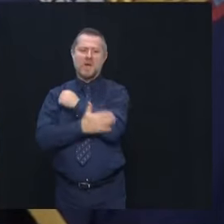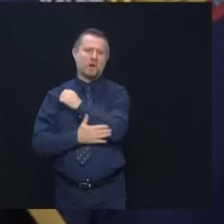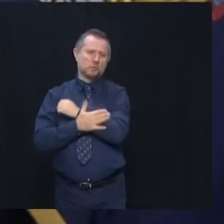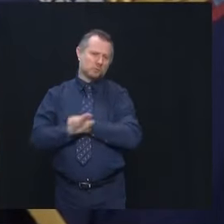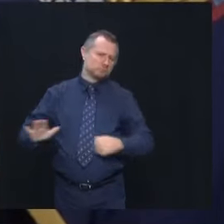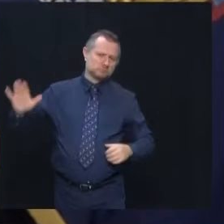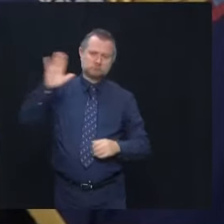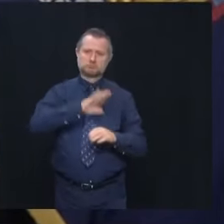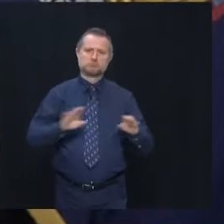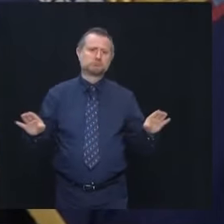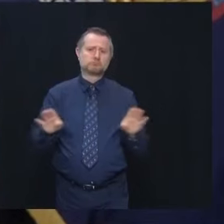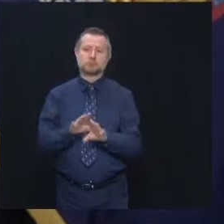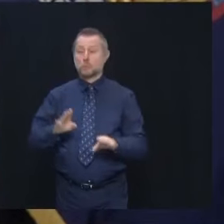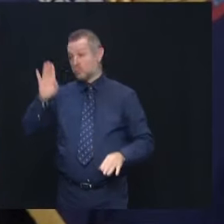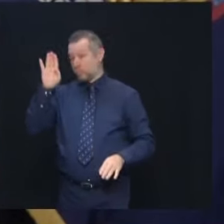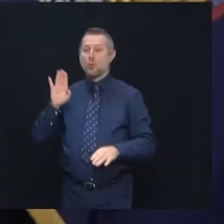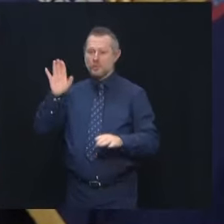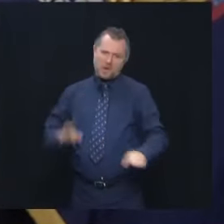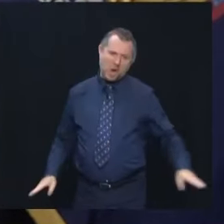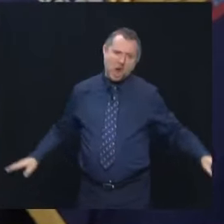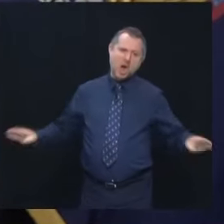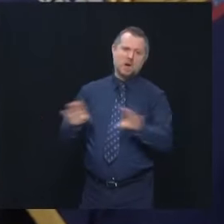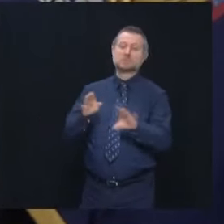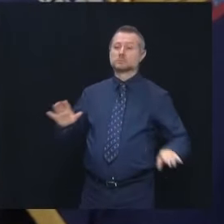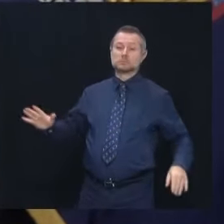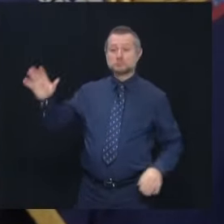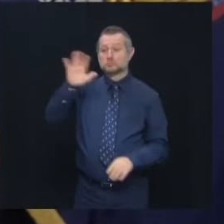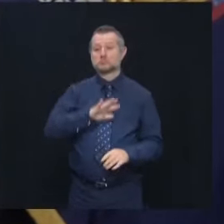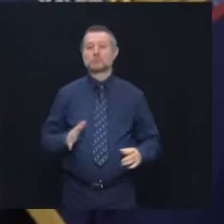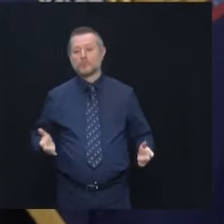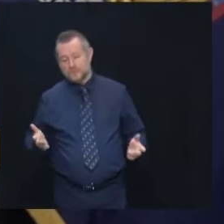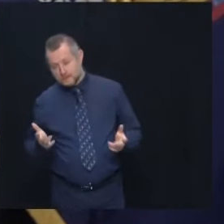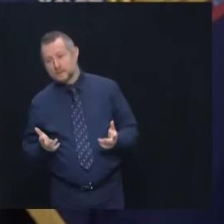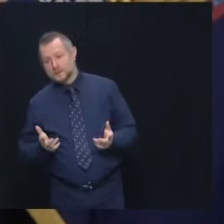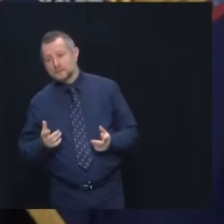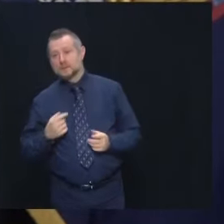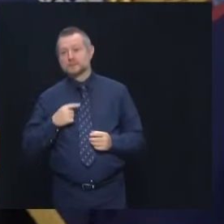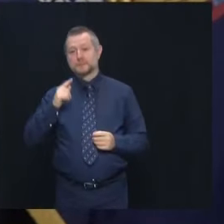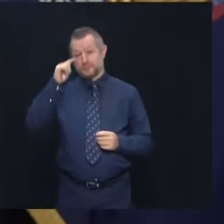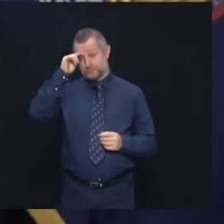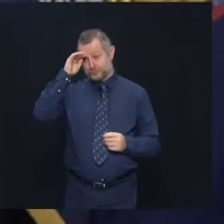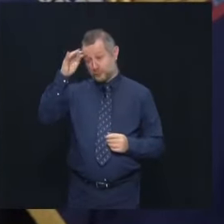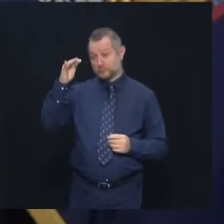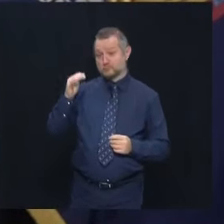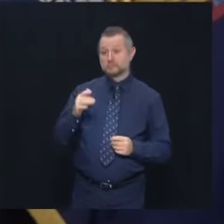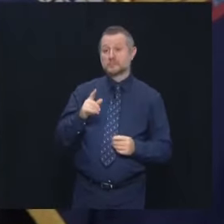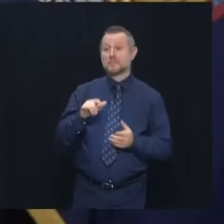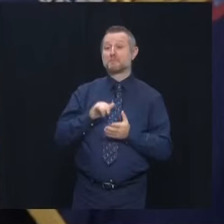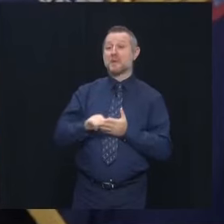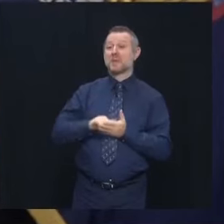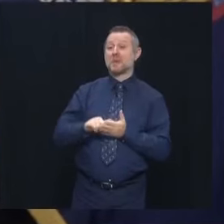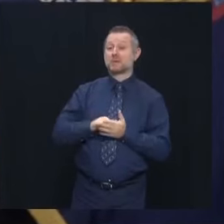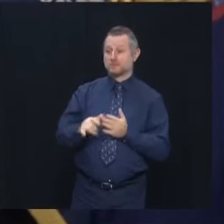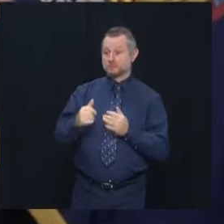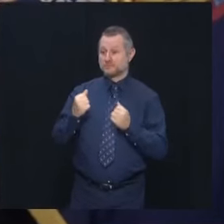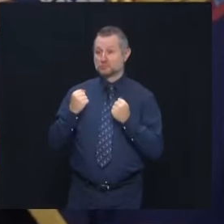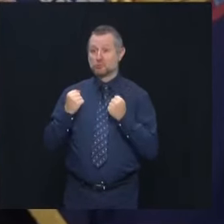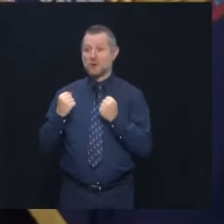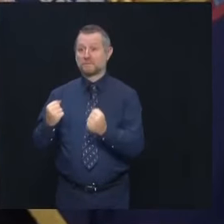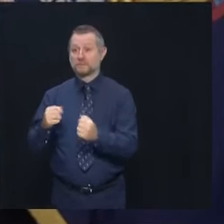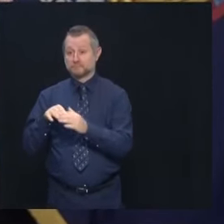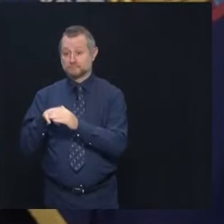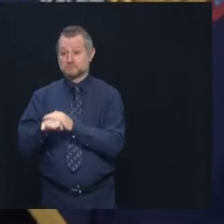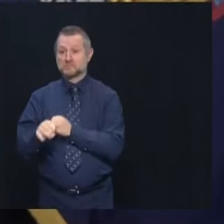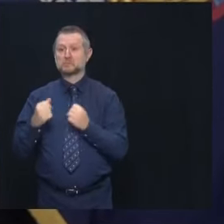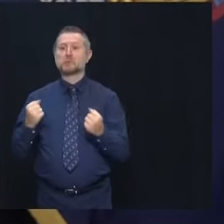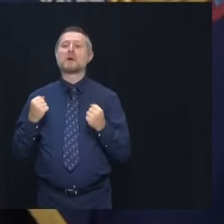Brooklyn closes. Now, theoretically, you want to drive into Manhattan, you can drive into